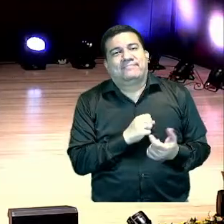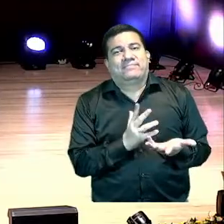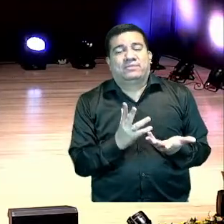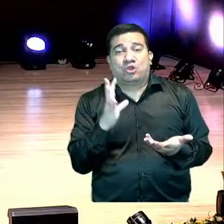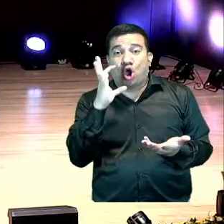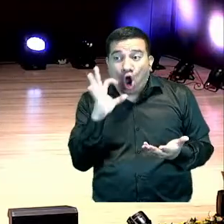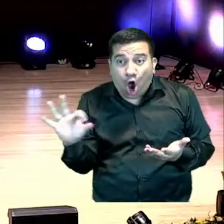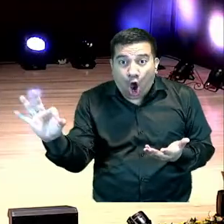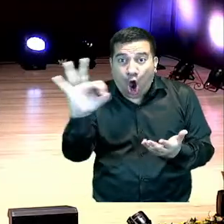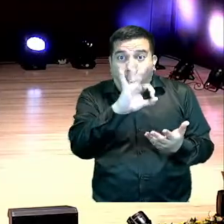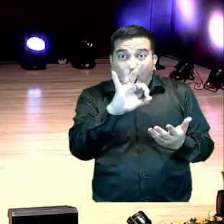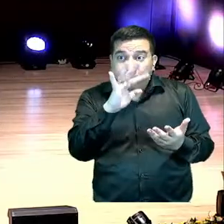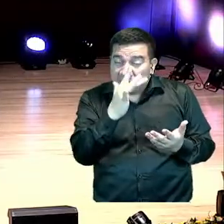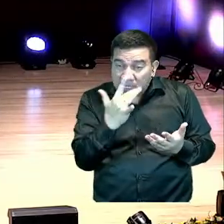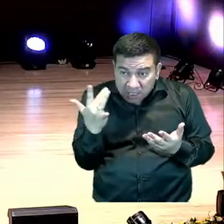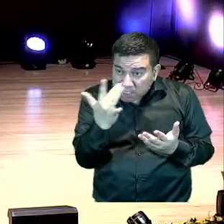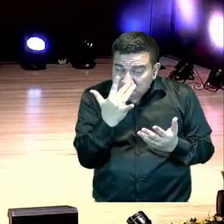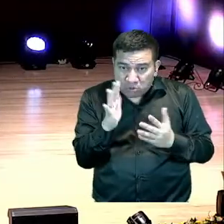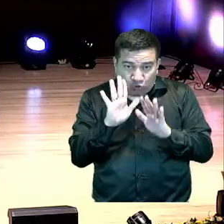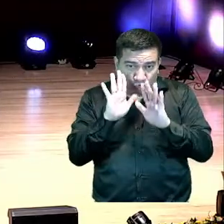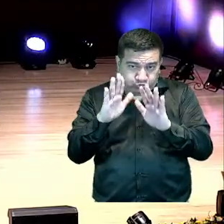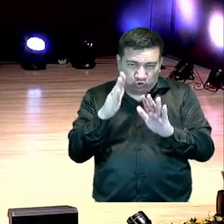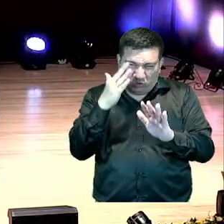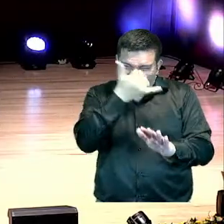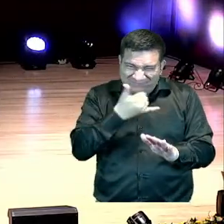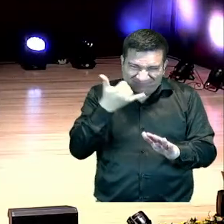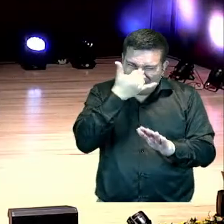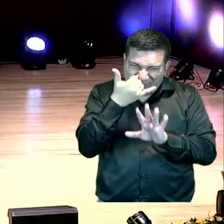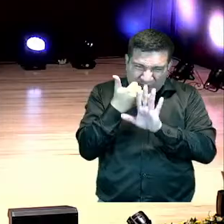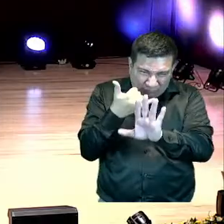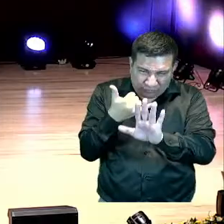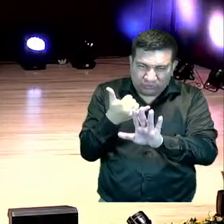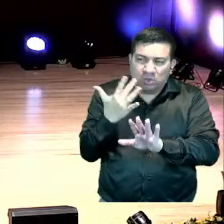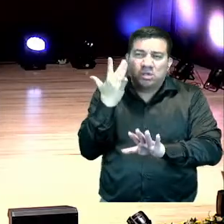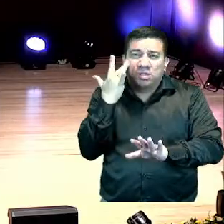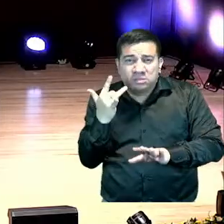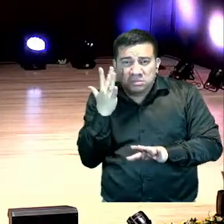Regretfully, not all black men, of course,